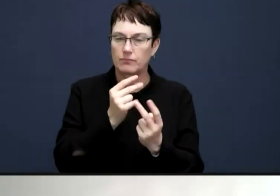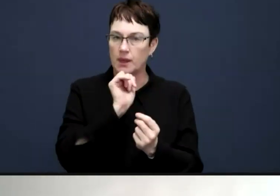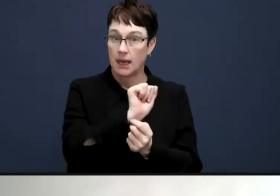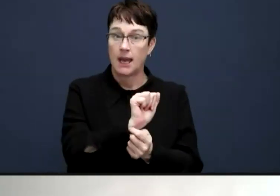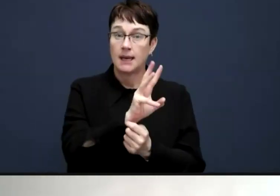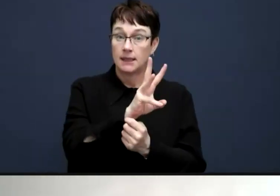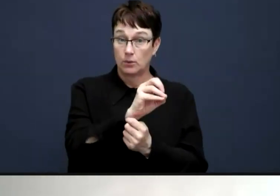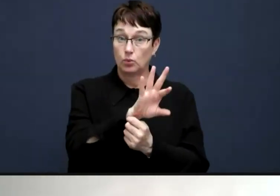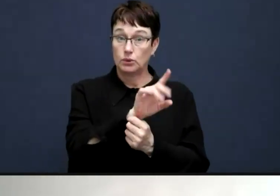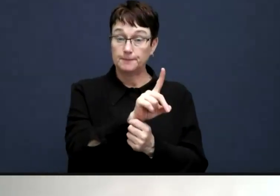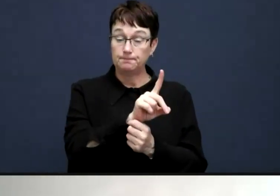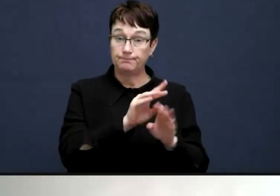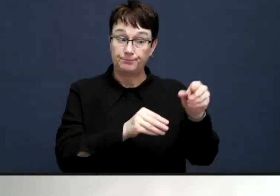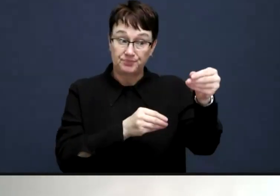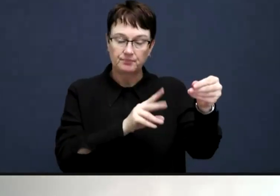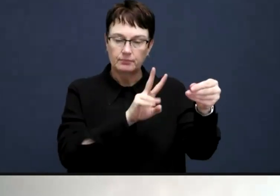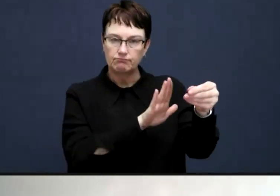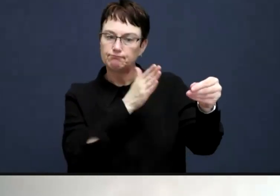of Word.